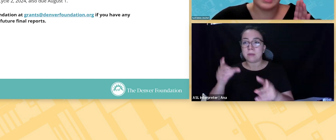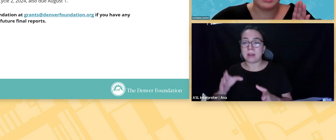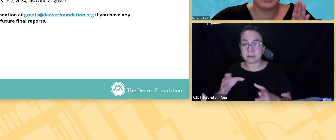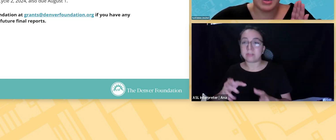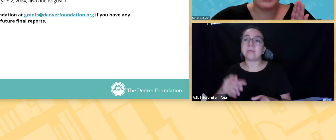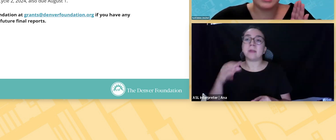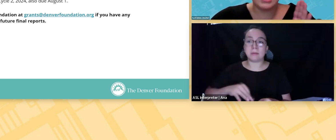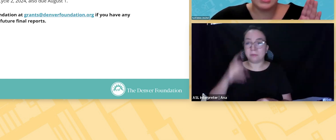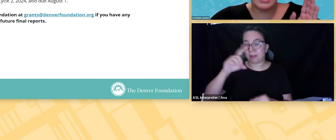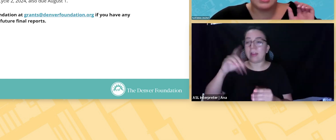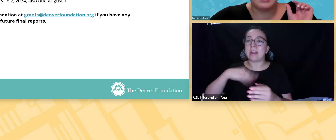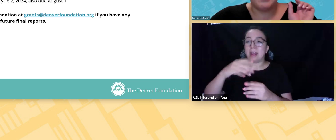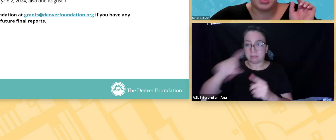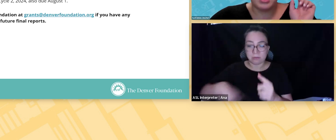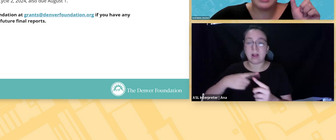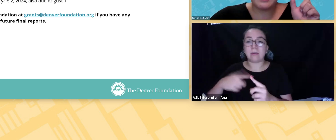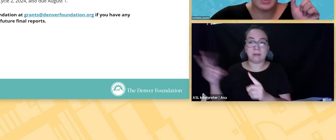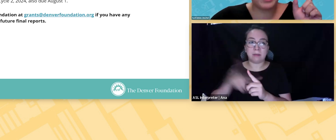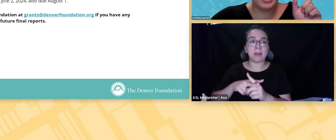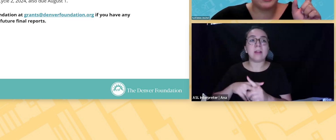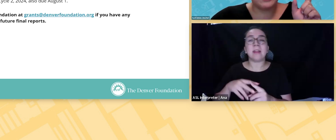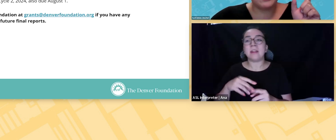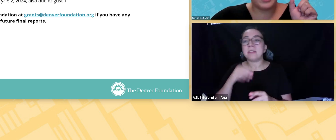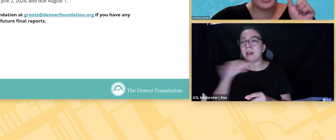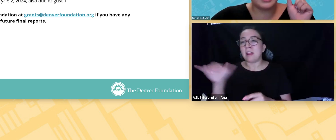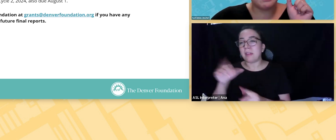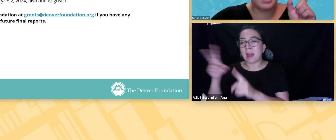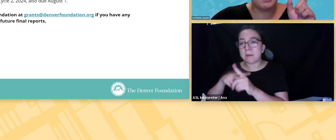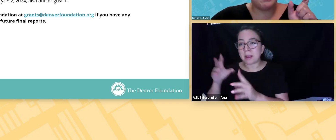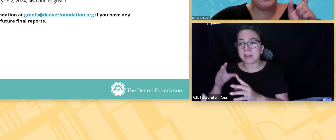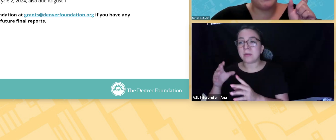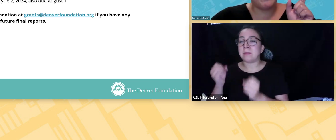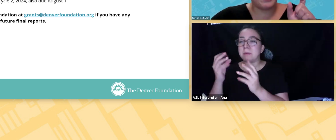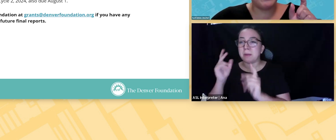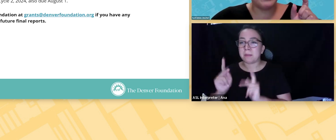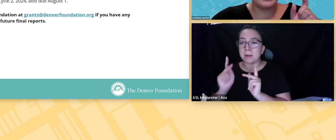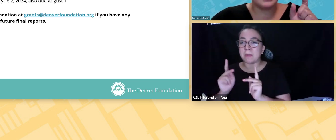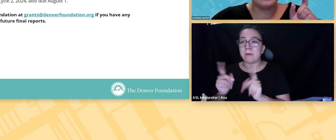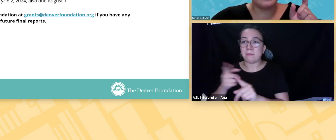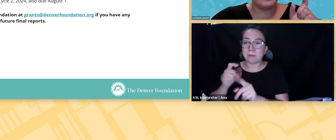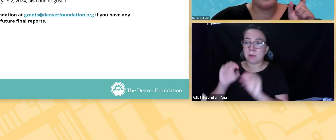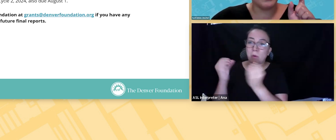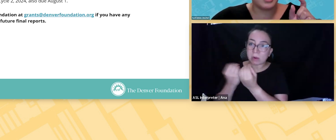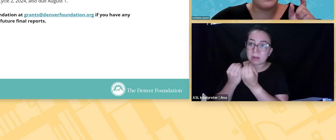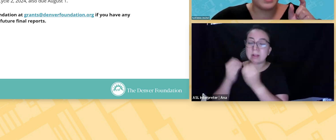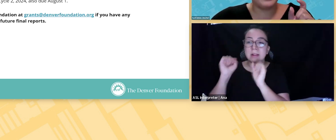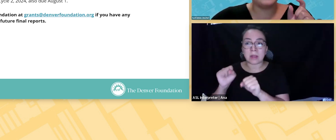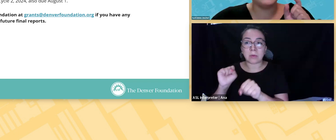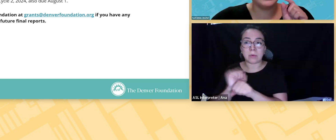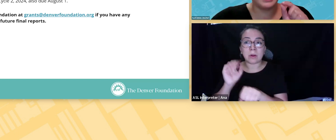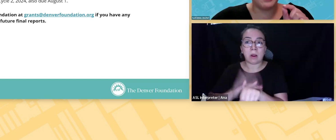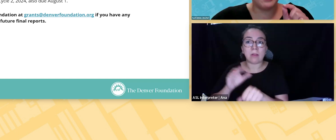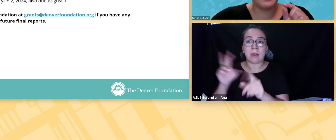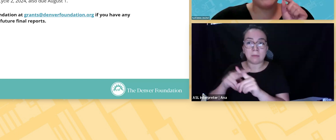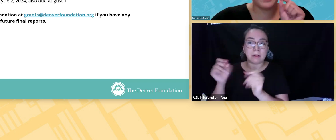for this next round. Unlike the applications where as many people from the organization can work on the